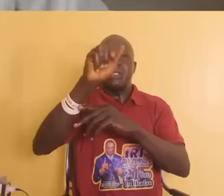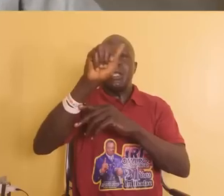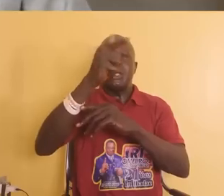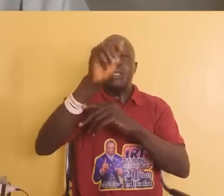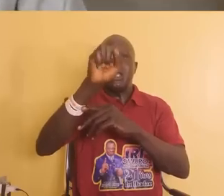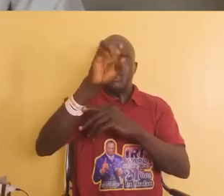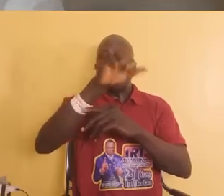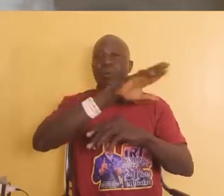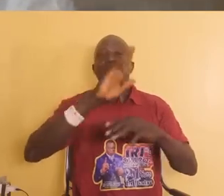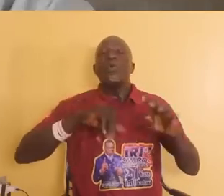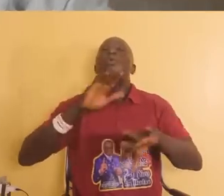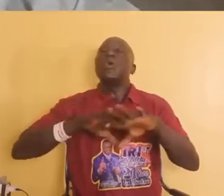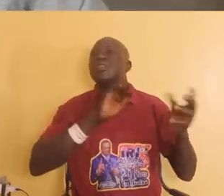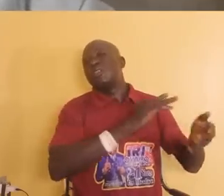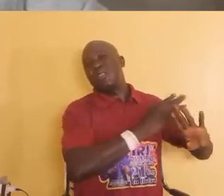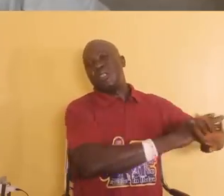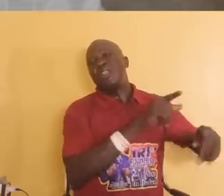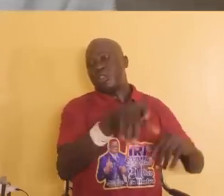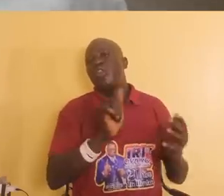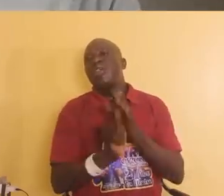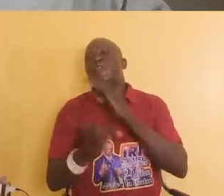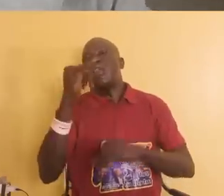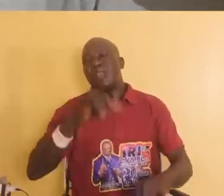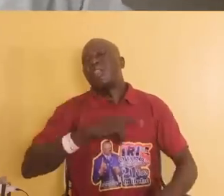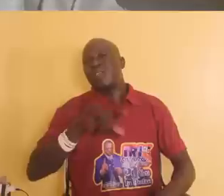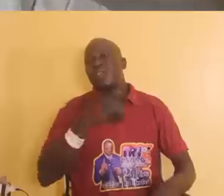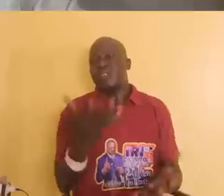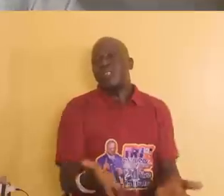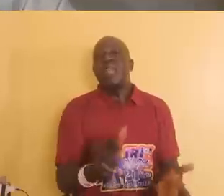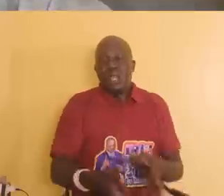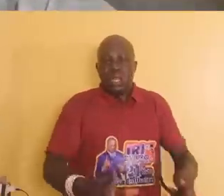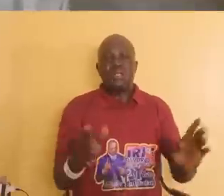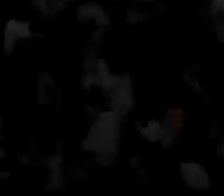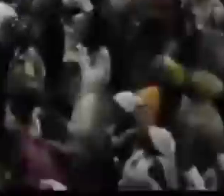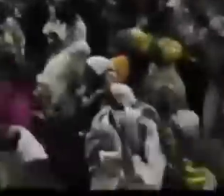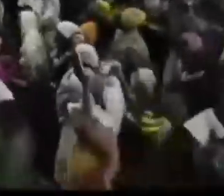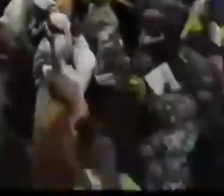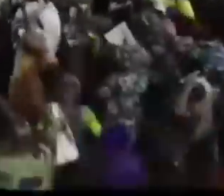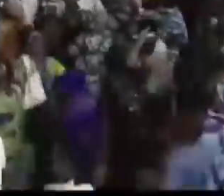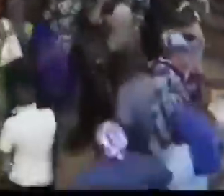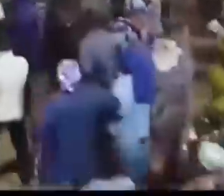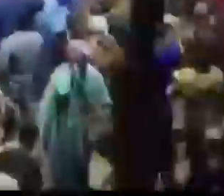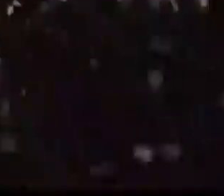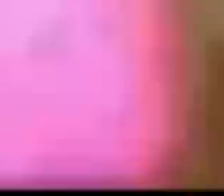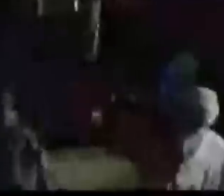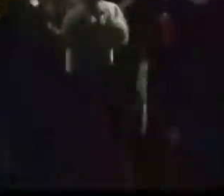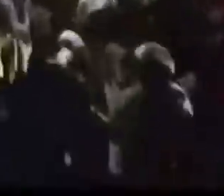come here back to you. You want dead, and you know that you are part of them.